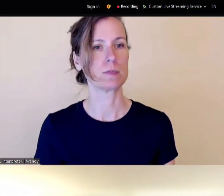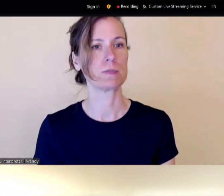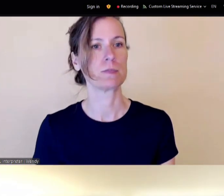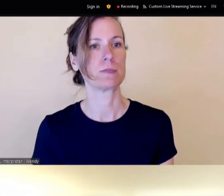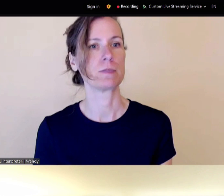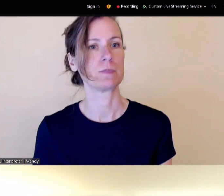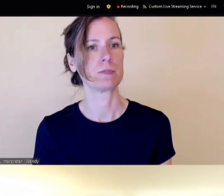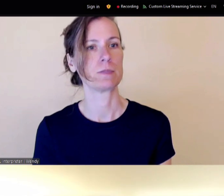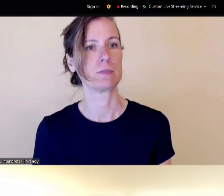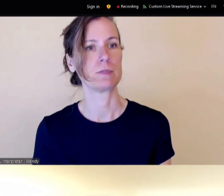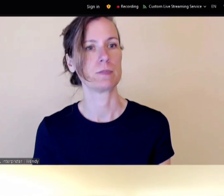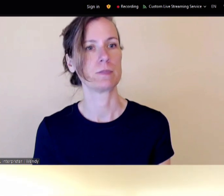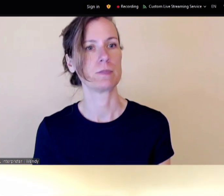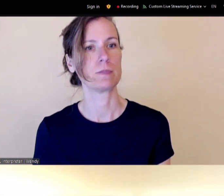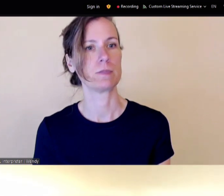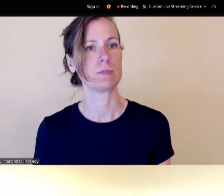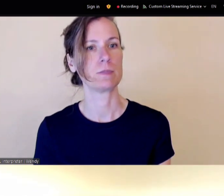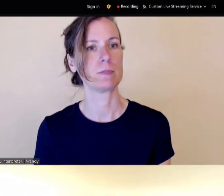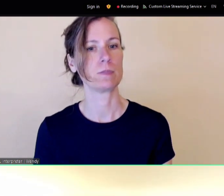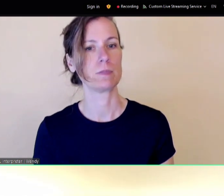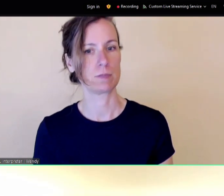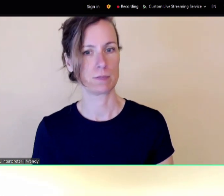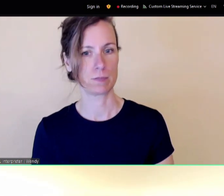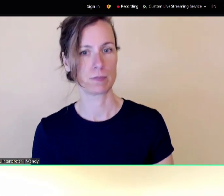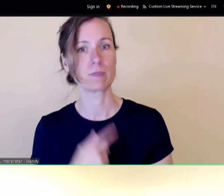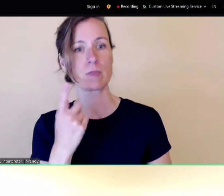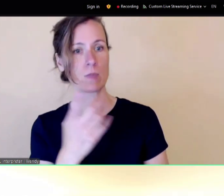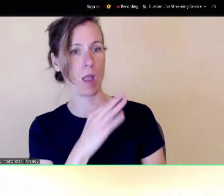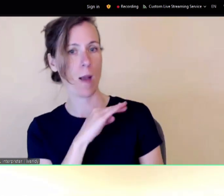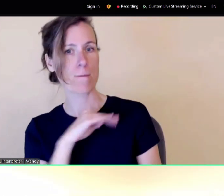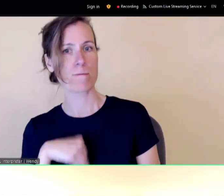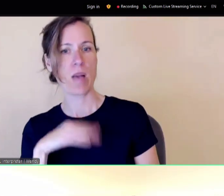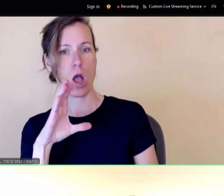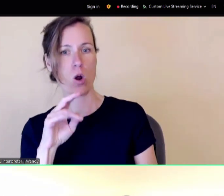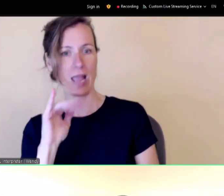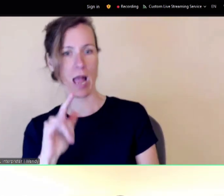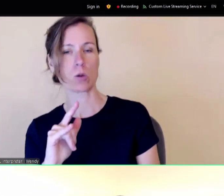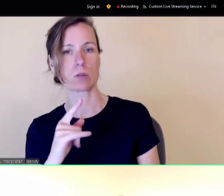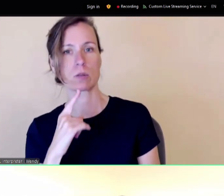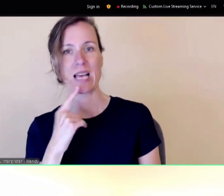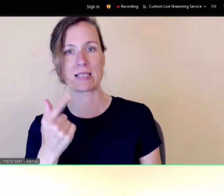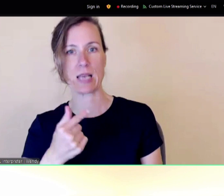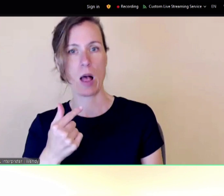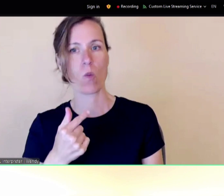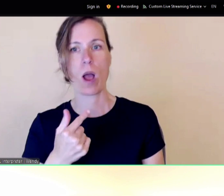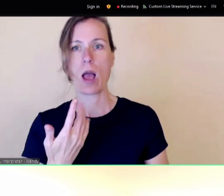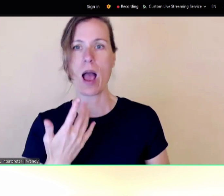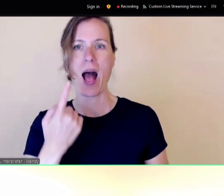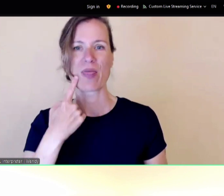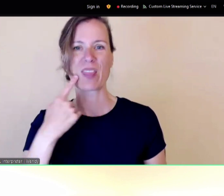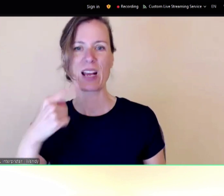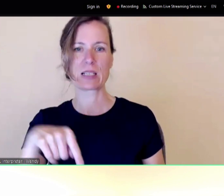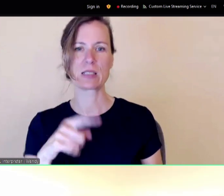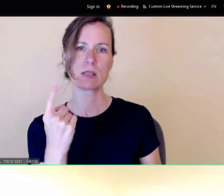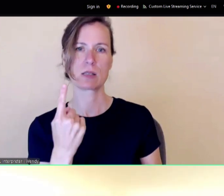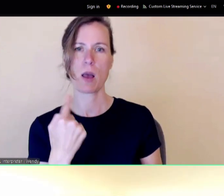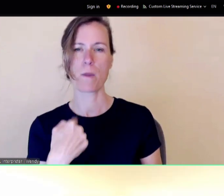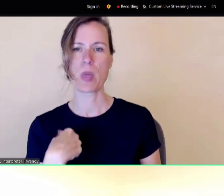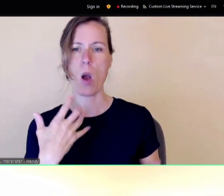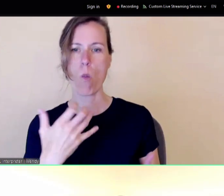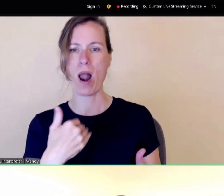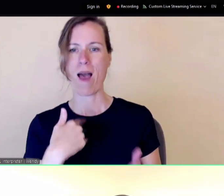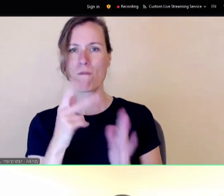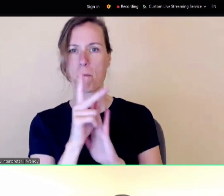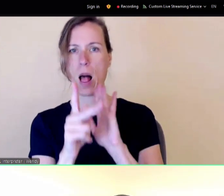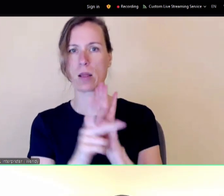All right. And Mayor and Council, I think this is something that I'm going to want to have a policy